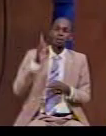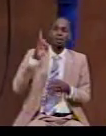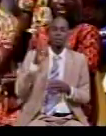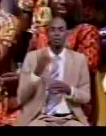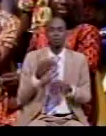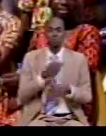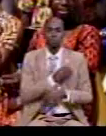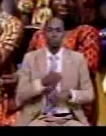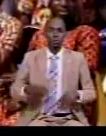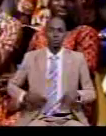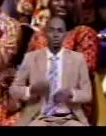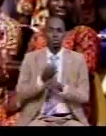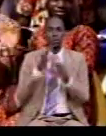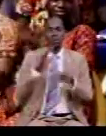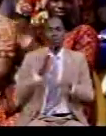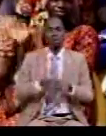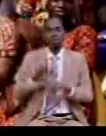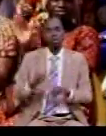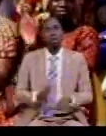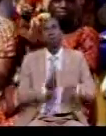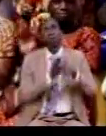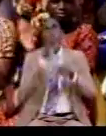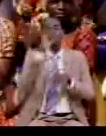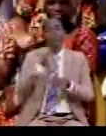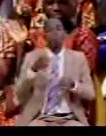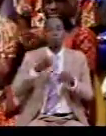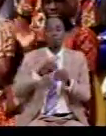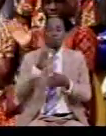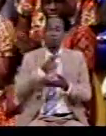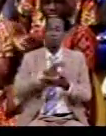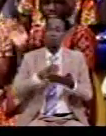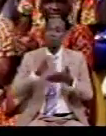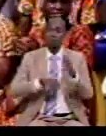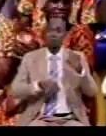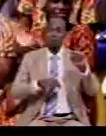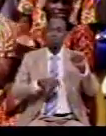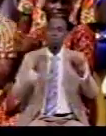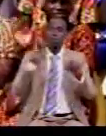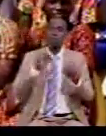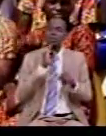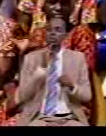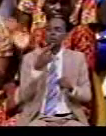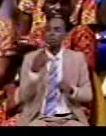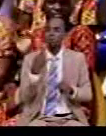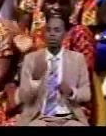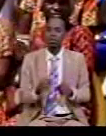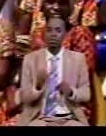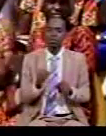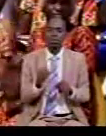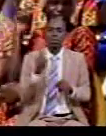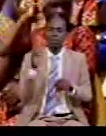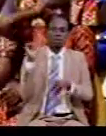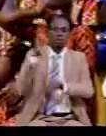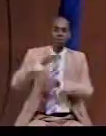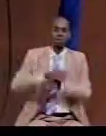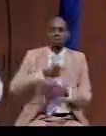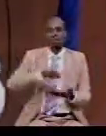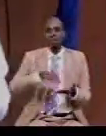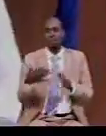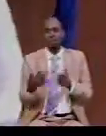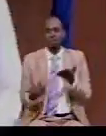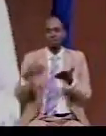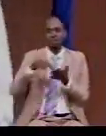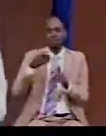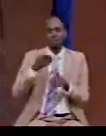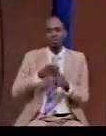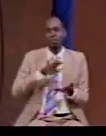over sin and over death and over the grave. He arose from the dead. And in John chapter 21, he's the restorer of the broken, even